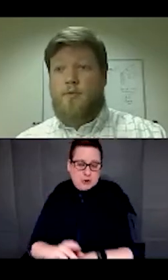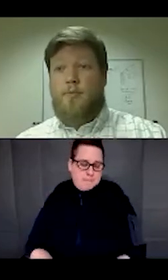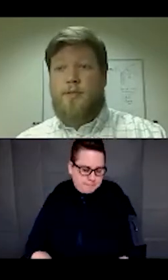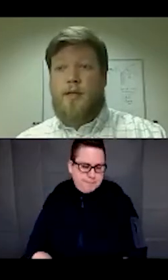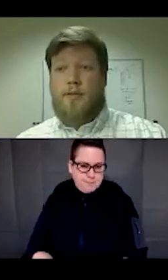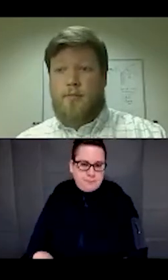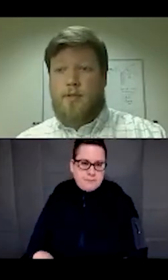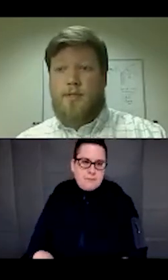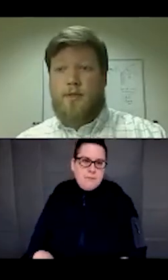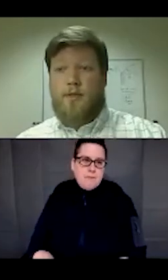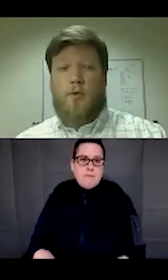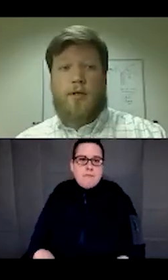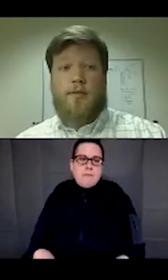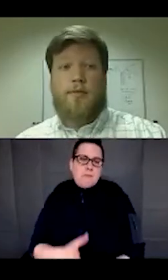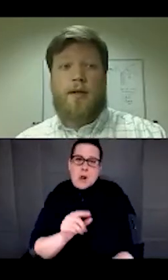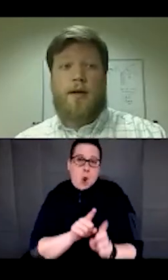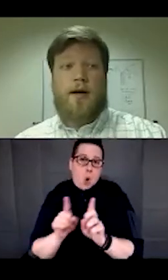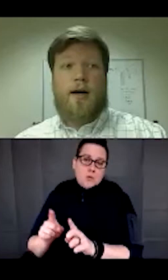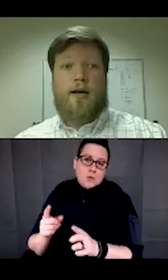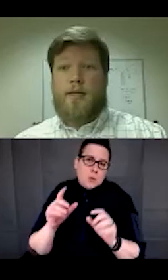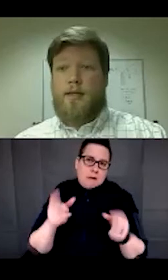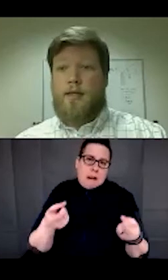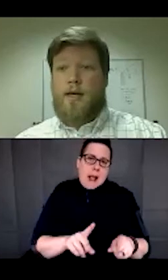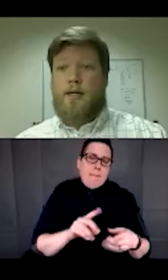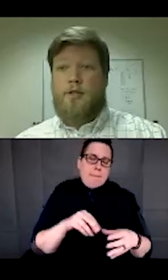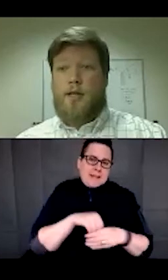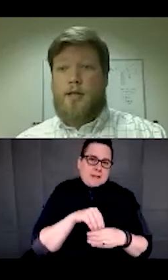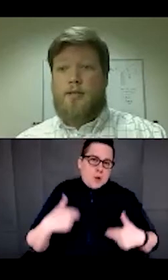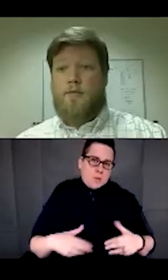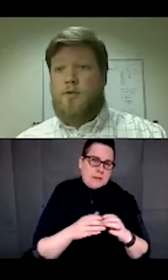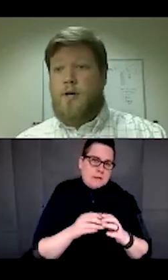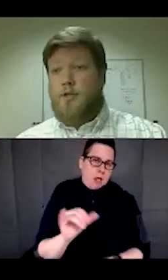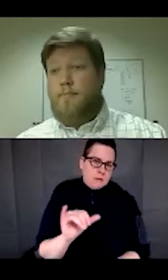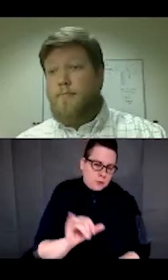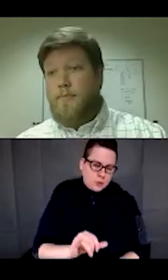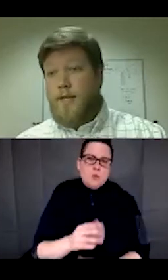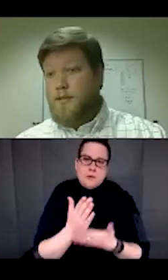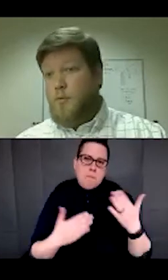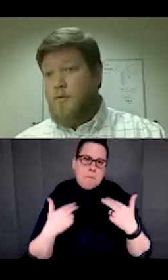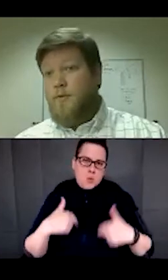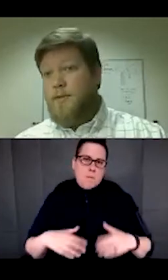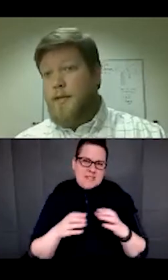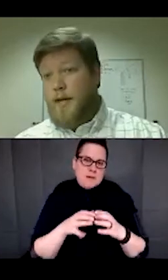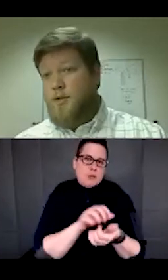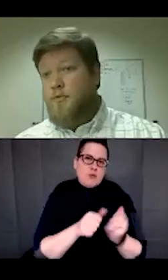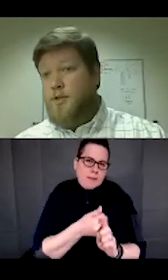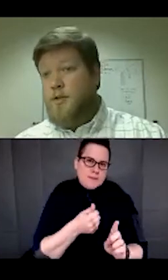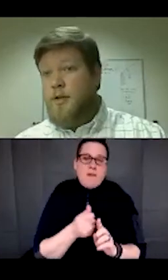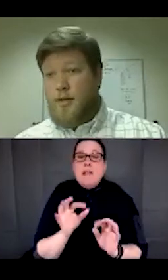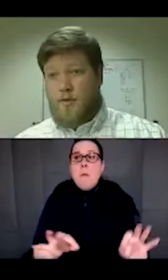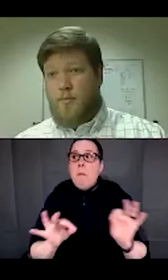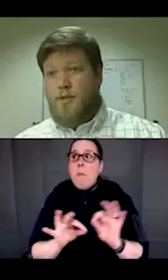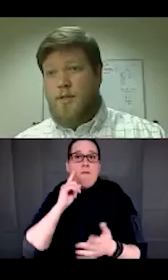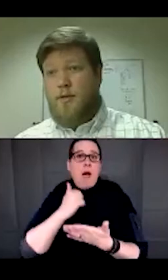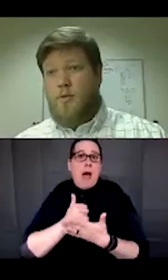bacteria, or even individual human cells in multicellular organisms that can engage in self-destruction. That's important for things like cancer prevention,